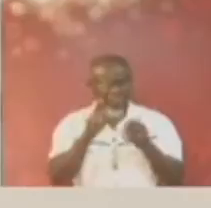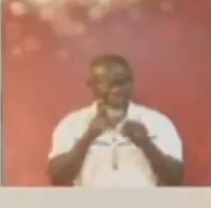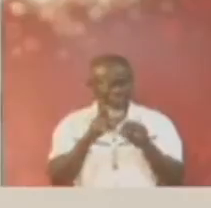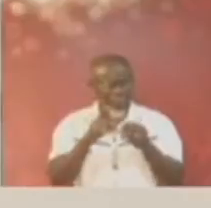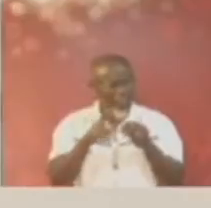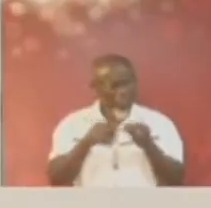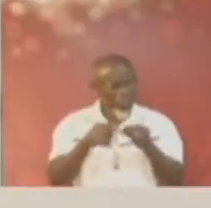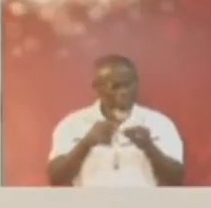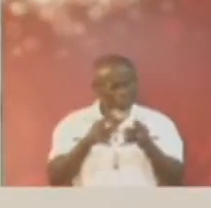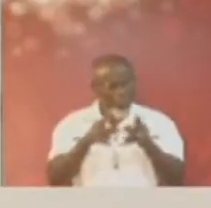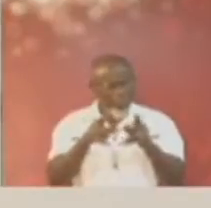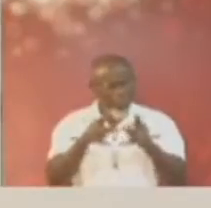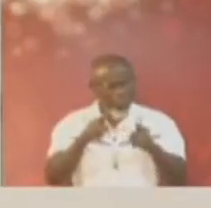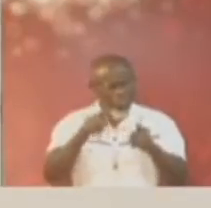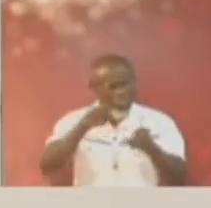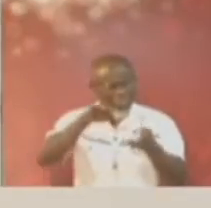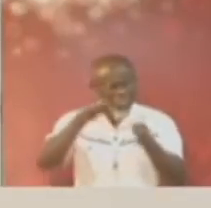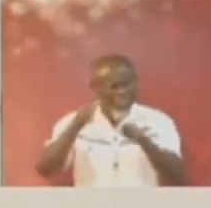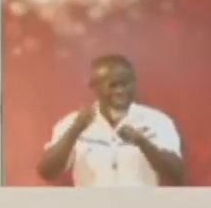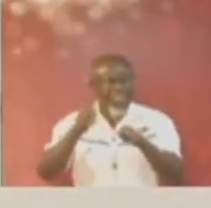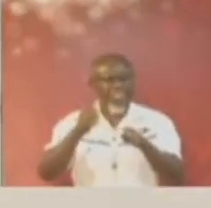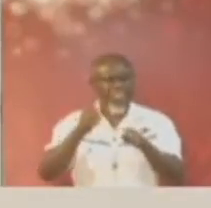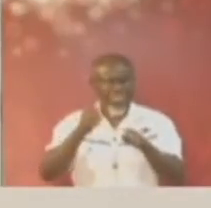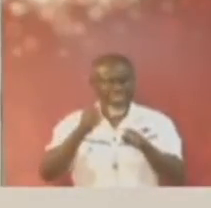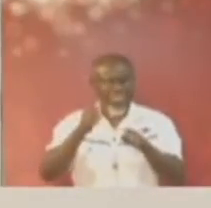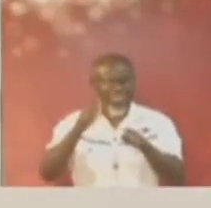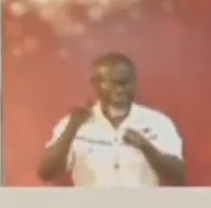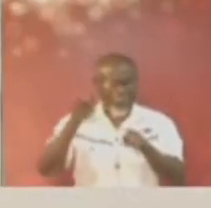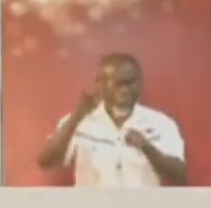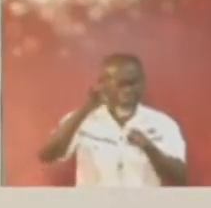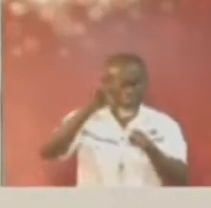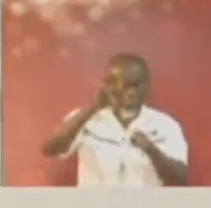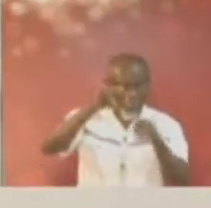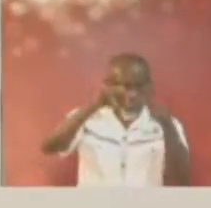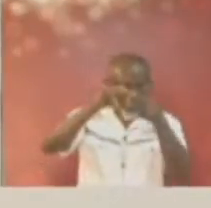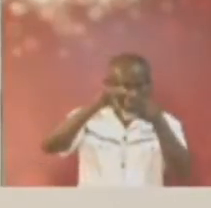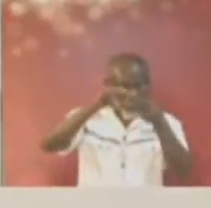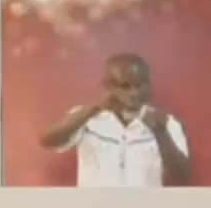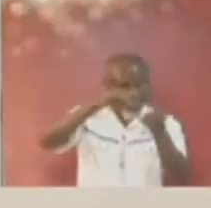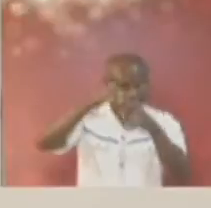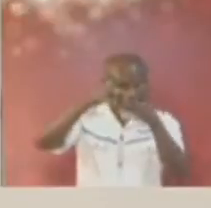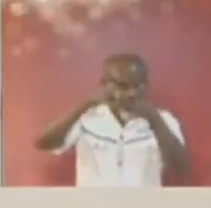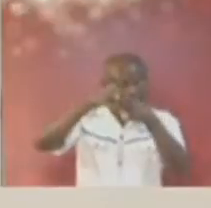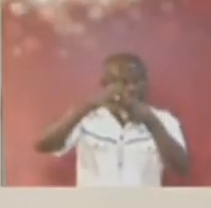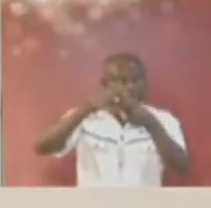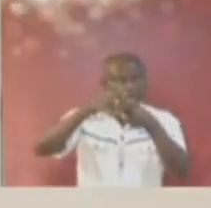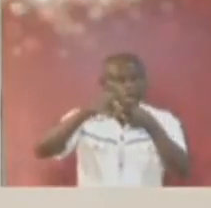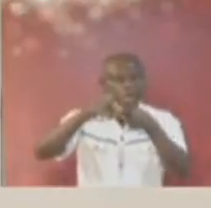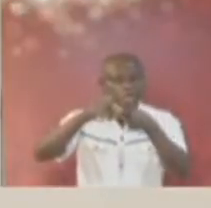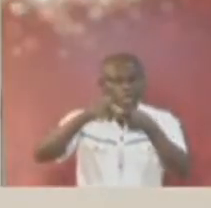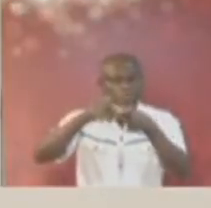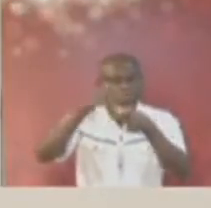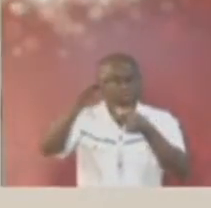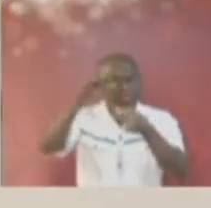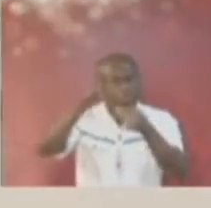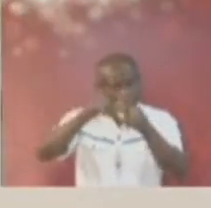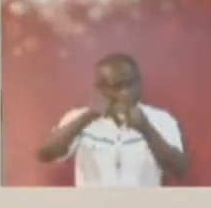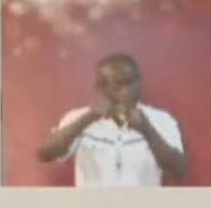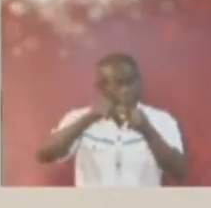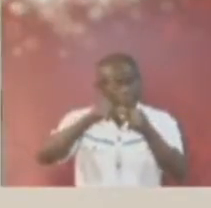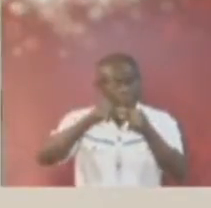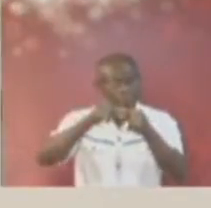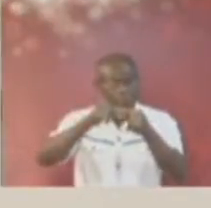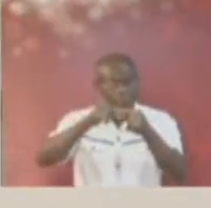passed. One of the things that we want to emphasize and to get everyone to understand is that the current public health